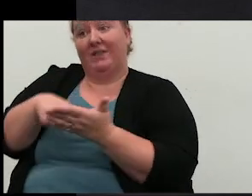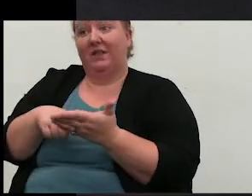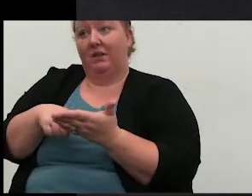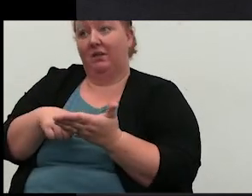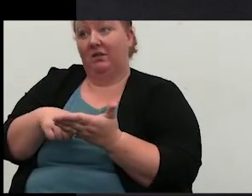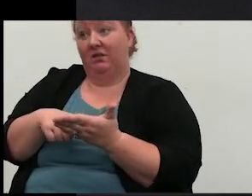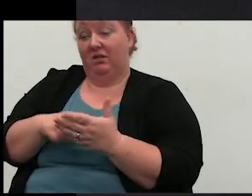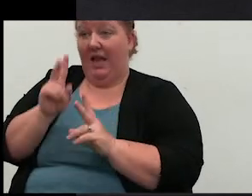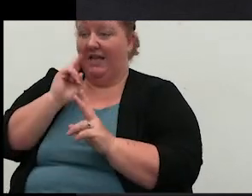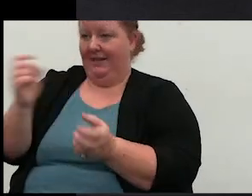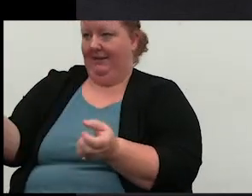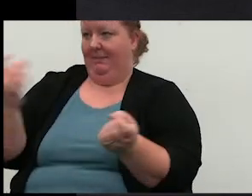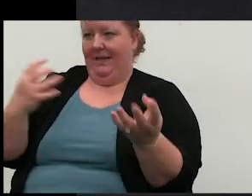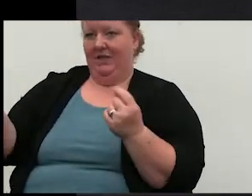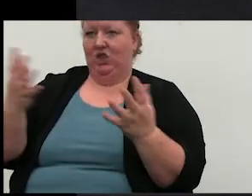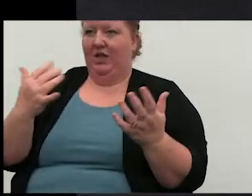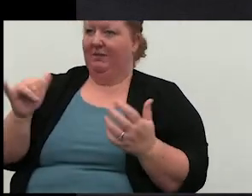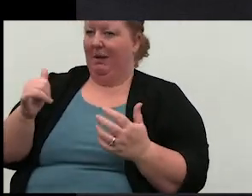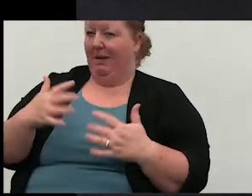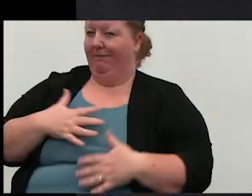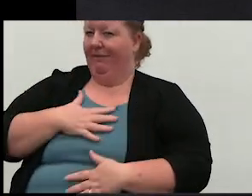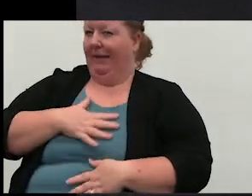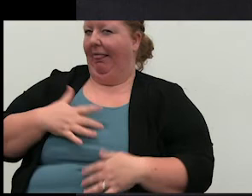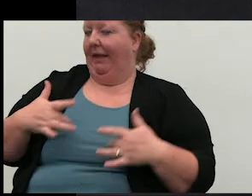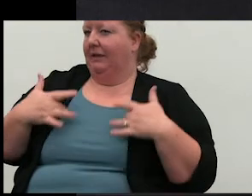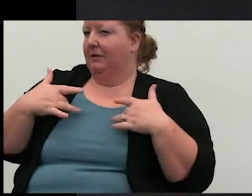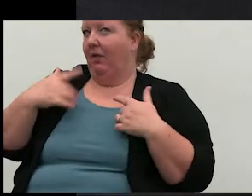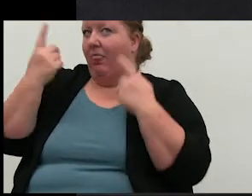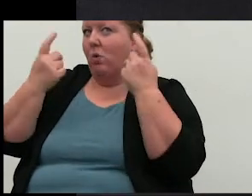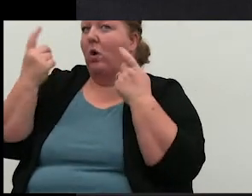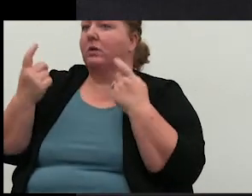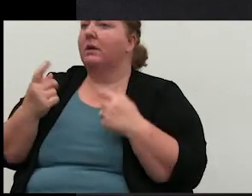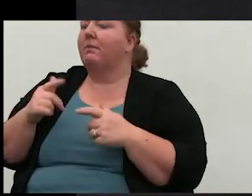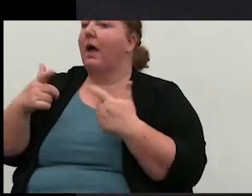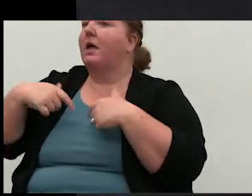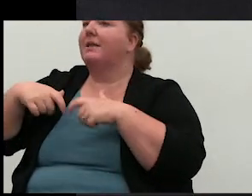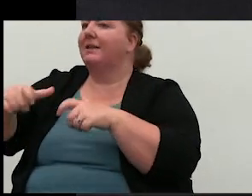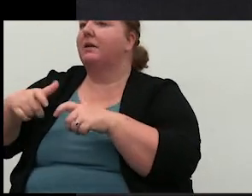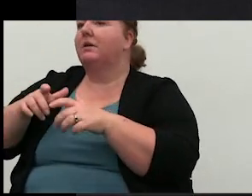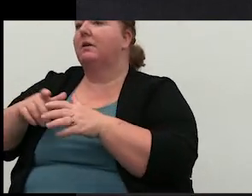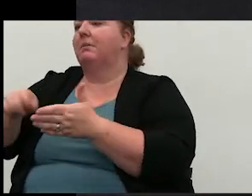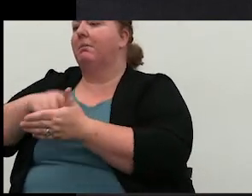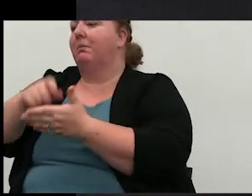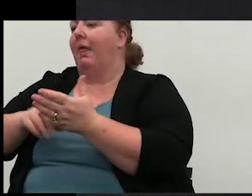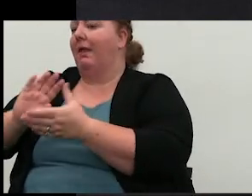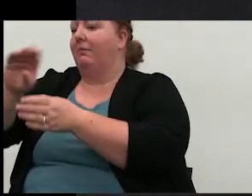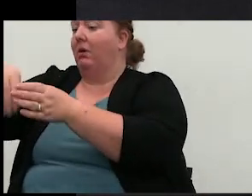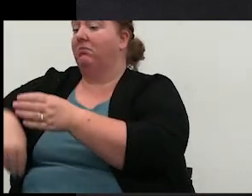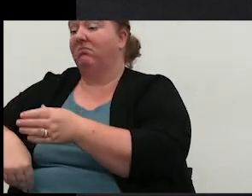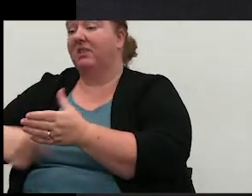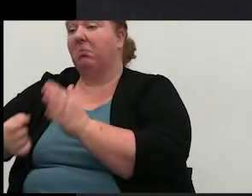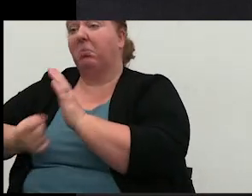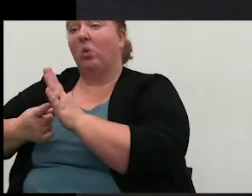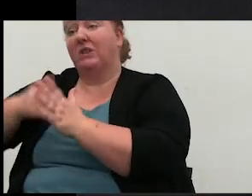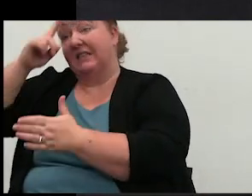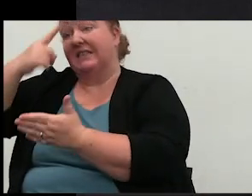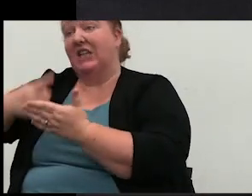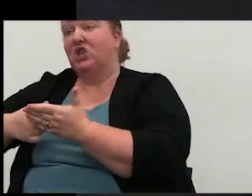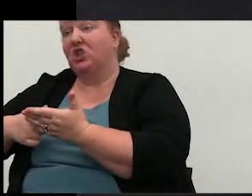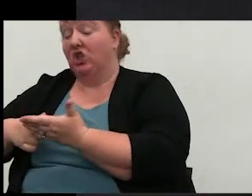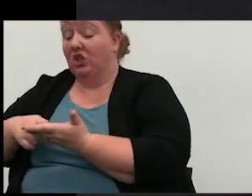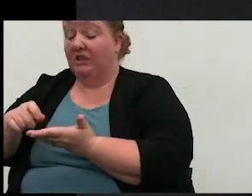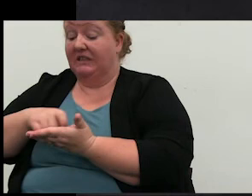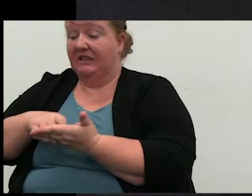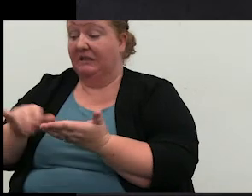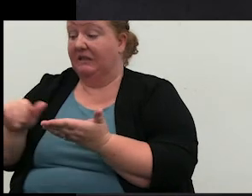may see messages, I may have feelings and thoughts about them, but I'm still going to go into the ballot box and go, well, this is quite an important decision here. And so